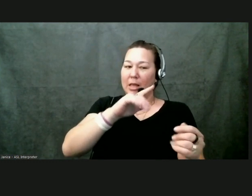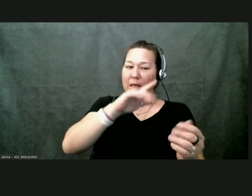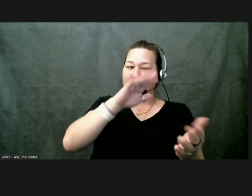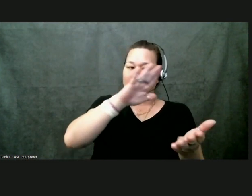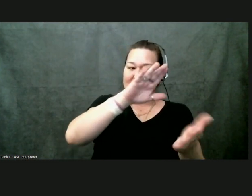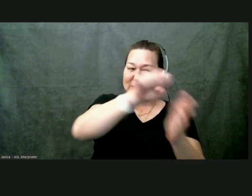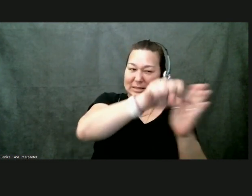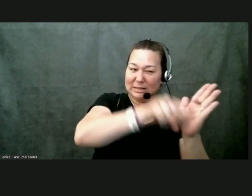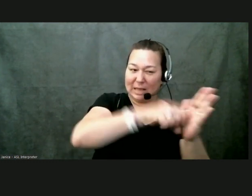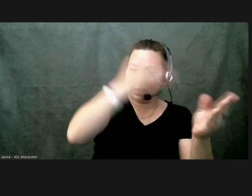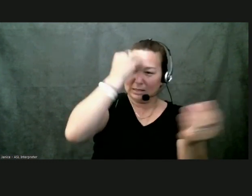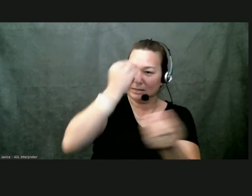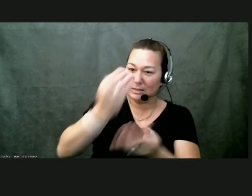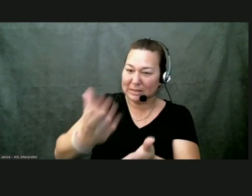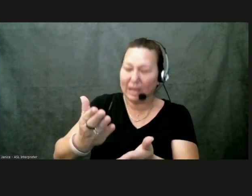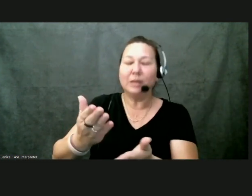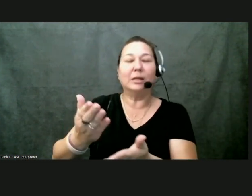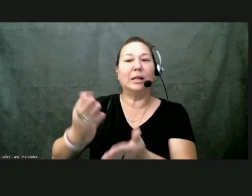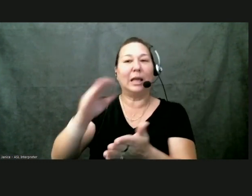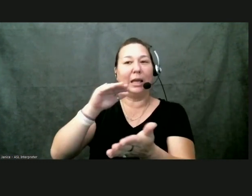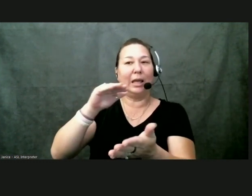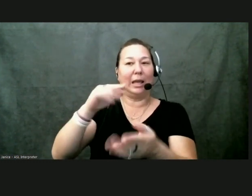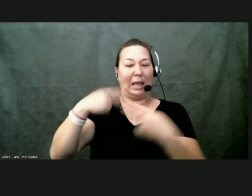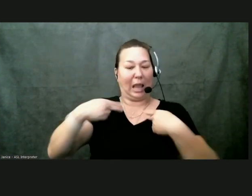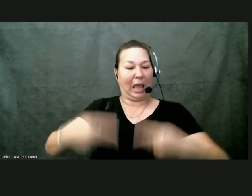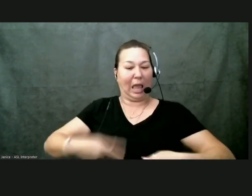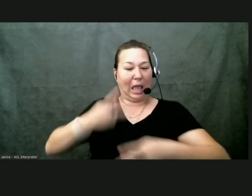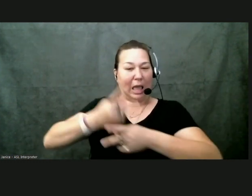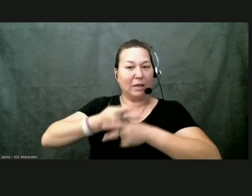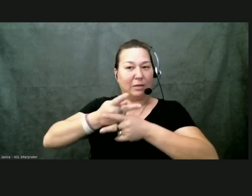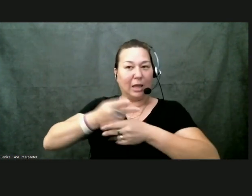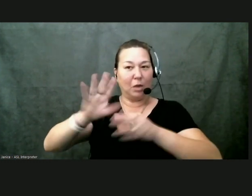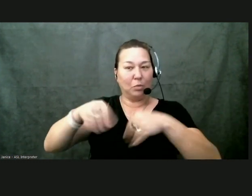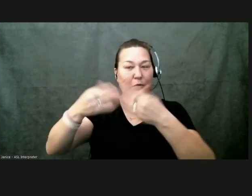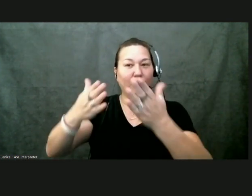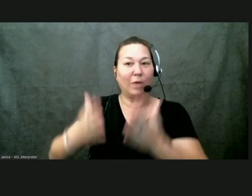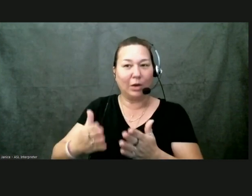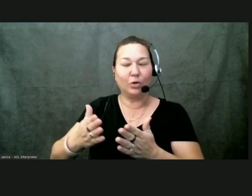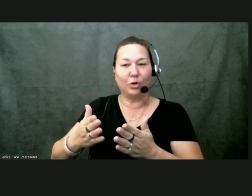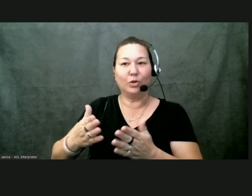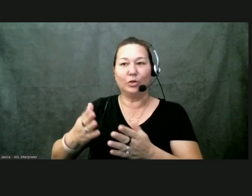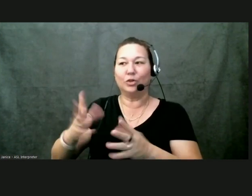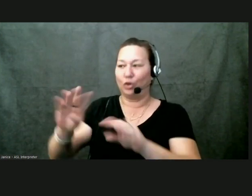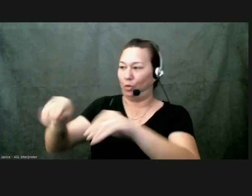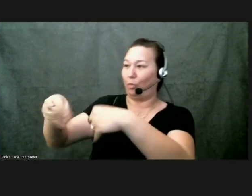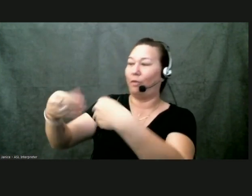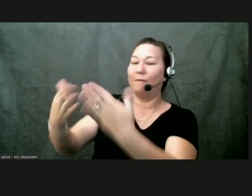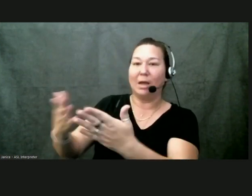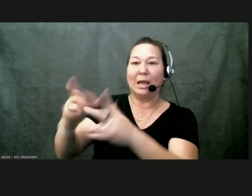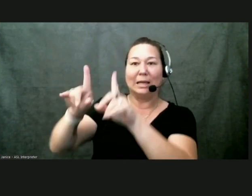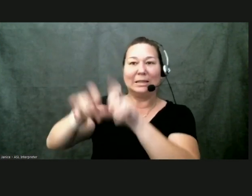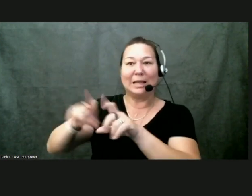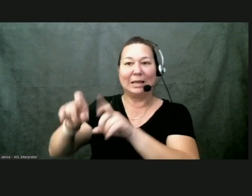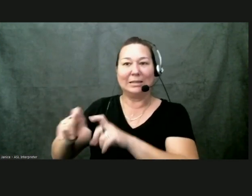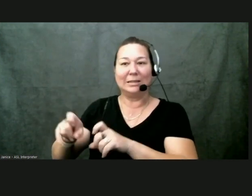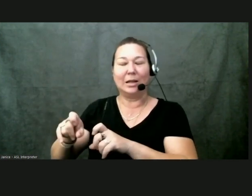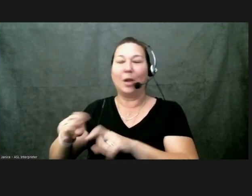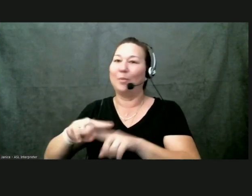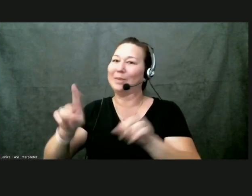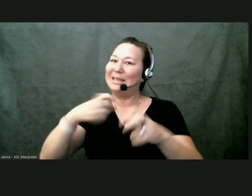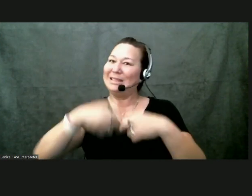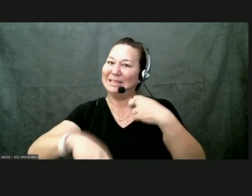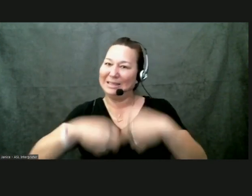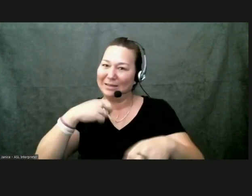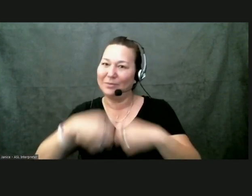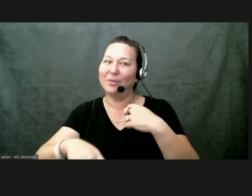employees because they are deemed essential workers. That has been difficult to accomplish with some of our contract